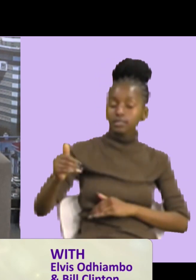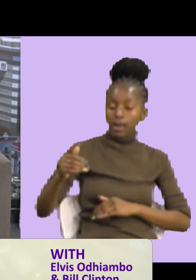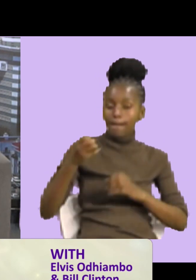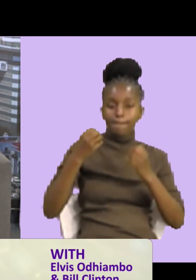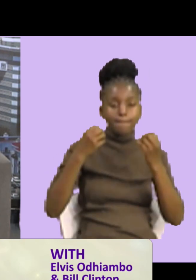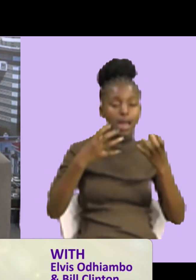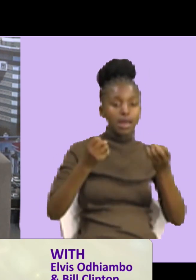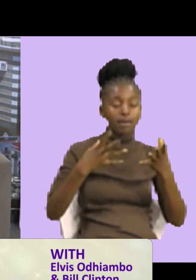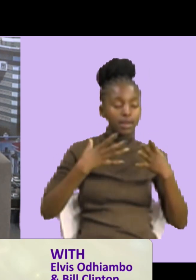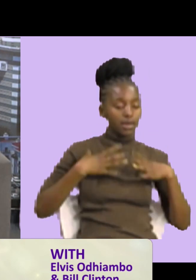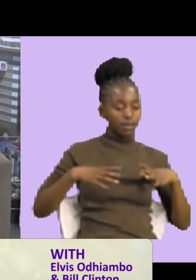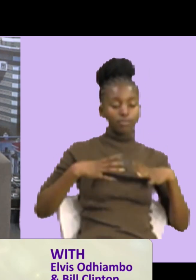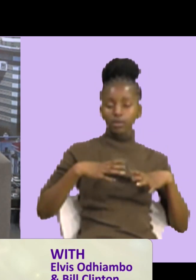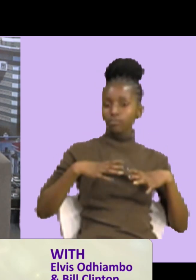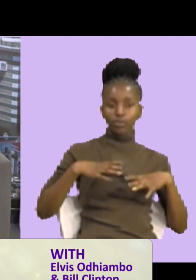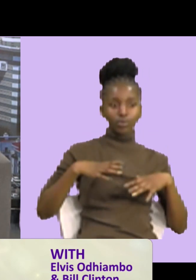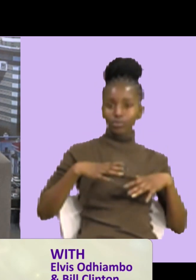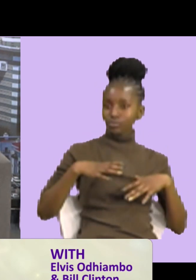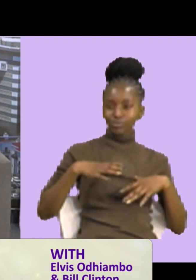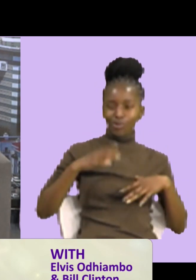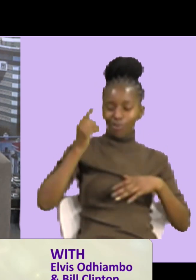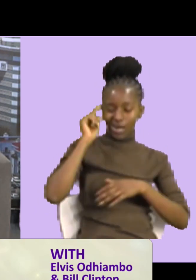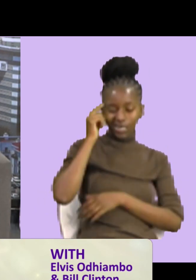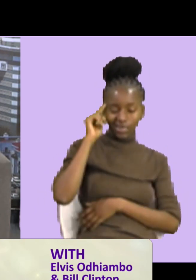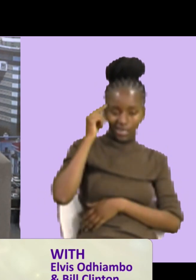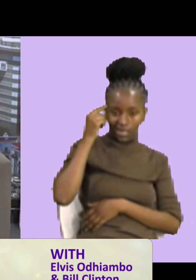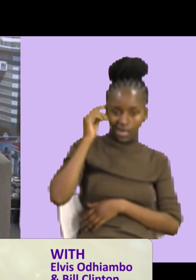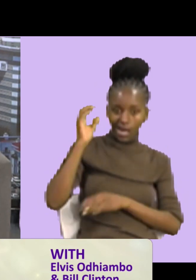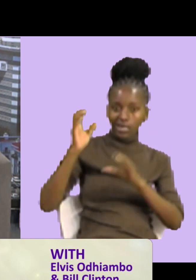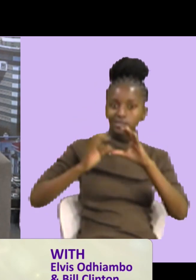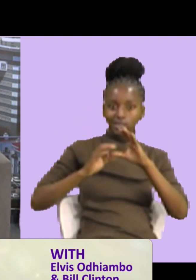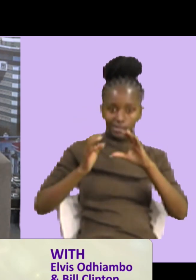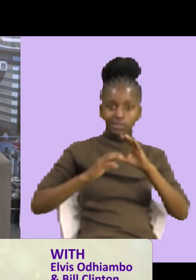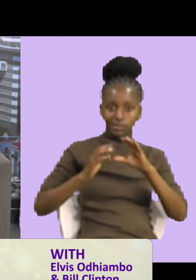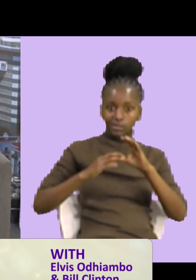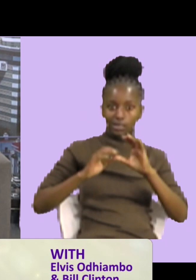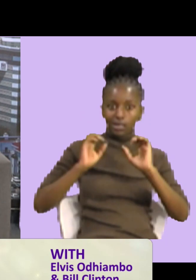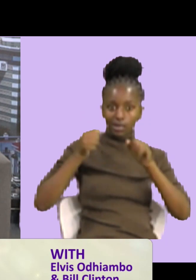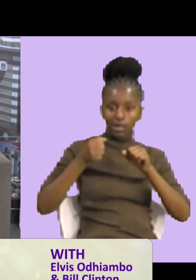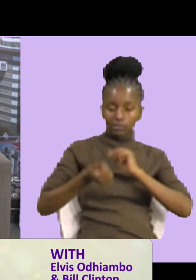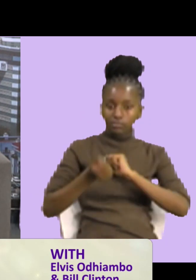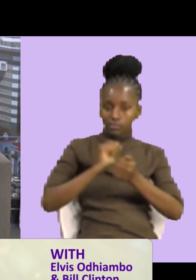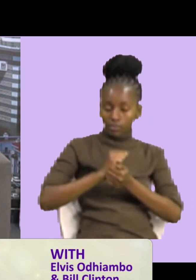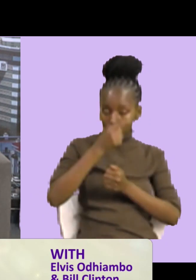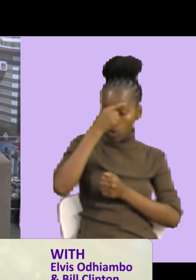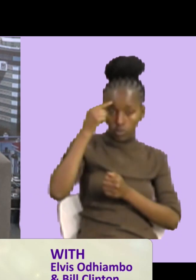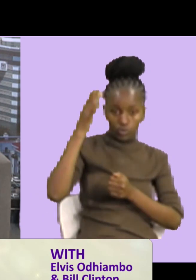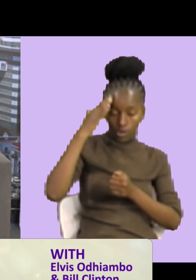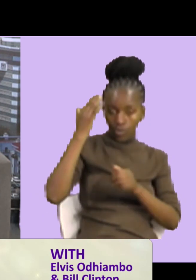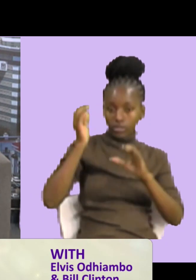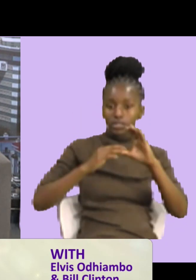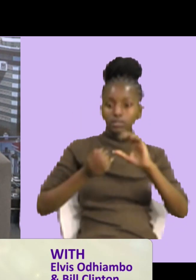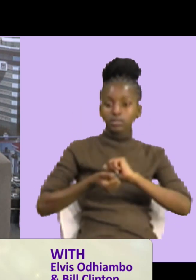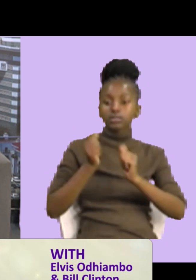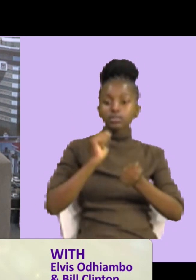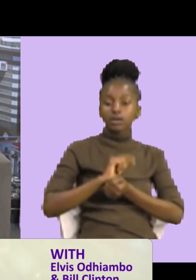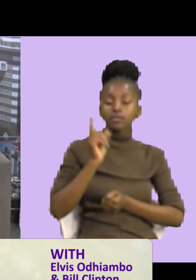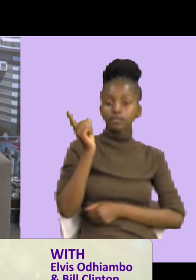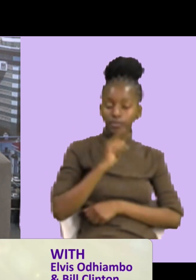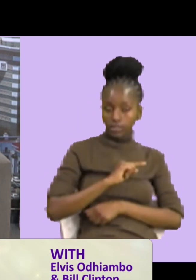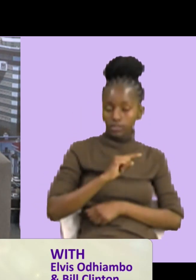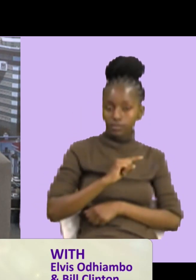had seen this coming because Chelsea are a team that is revamping, it's changing, and the way that they have